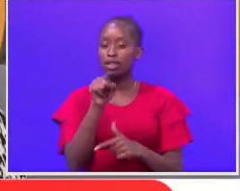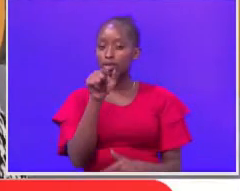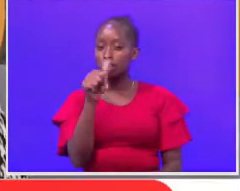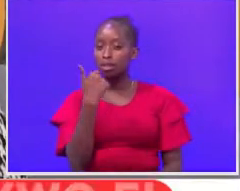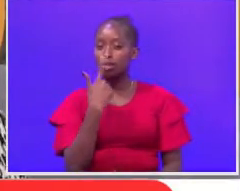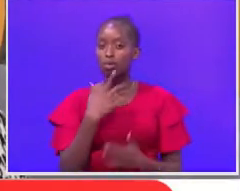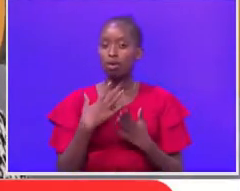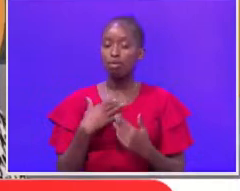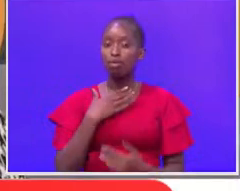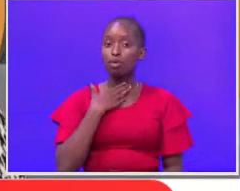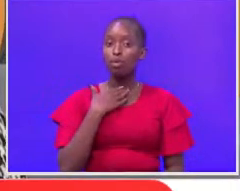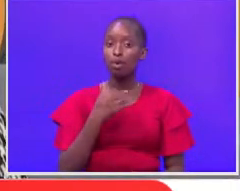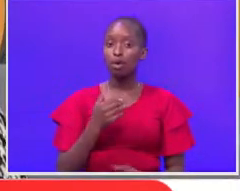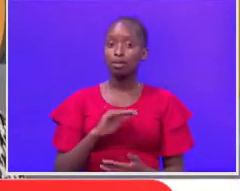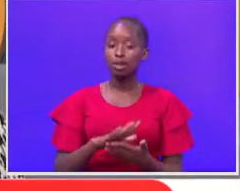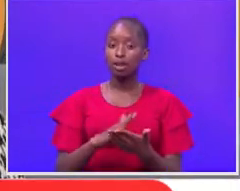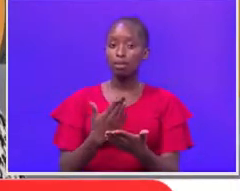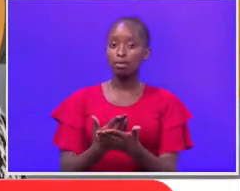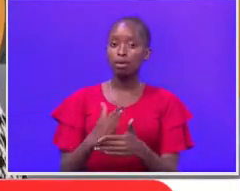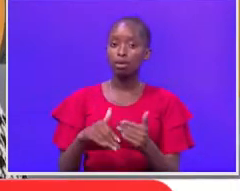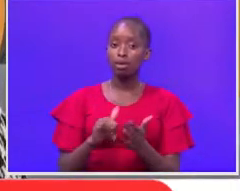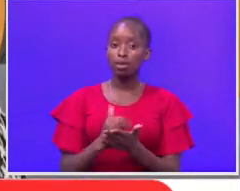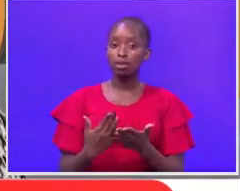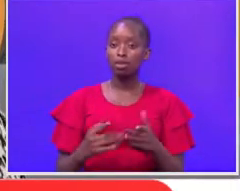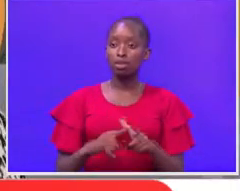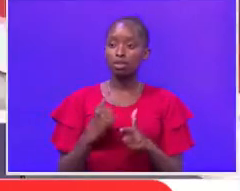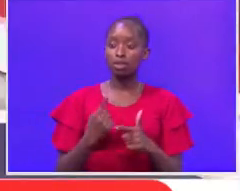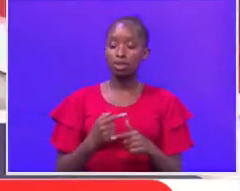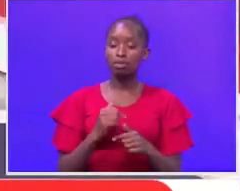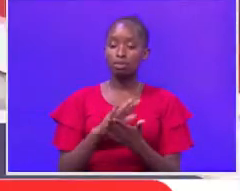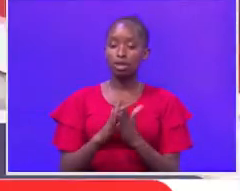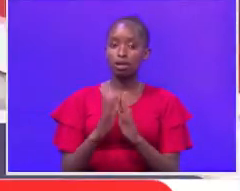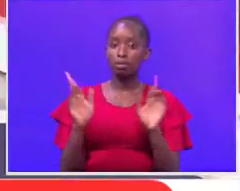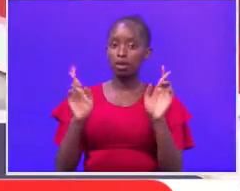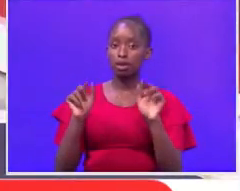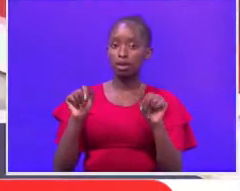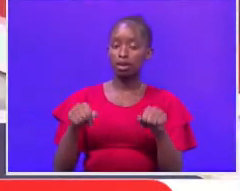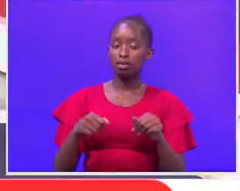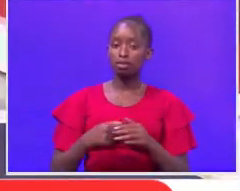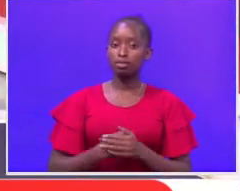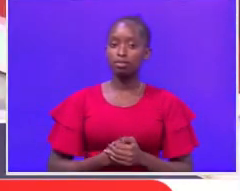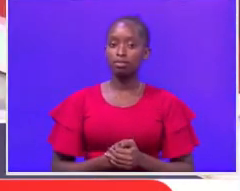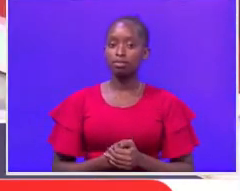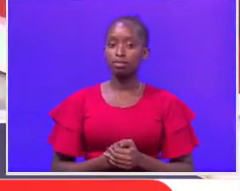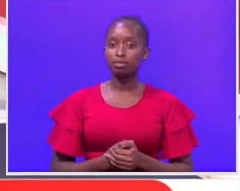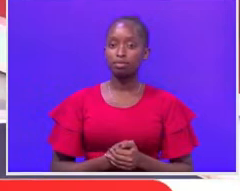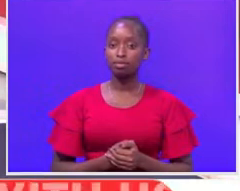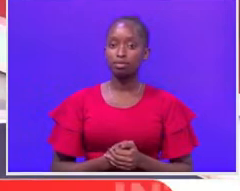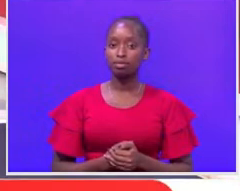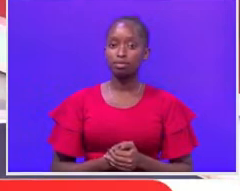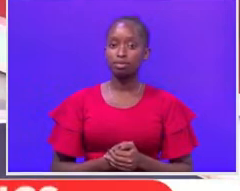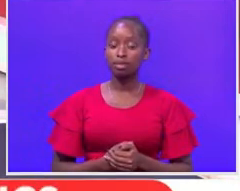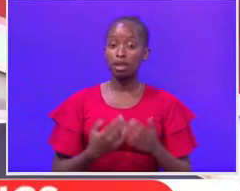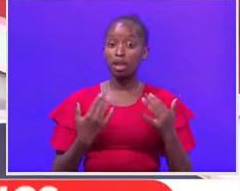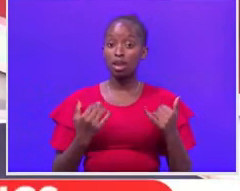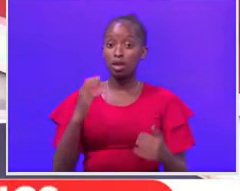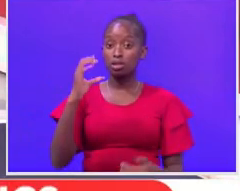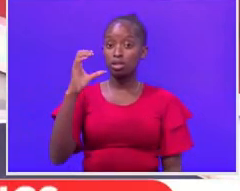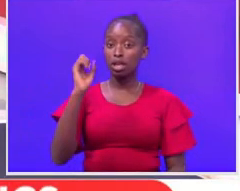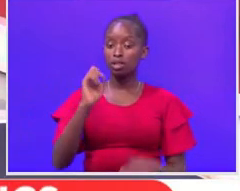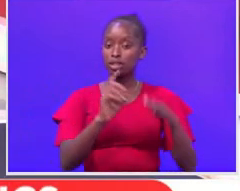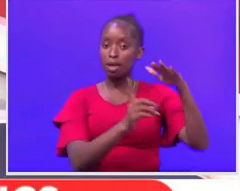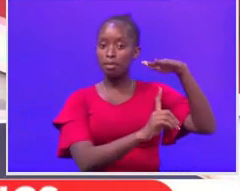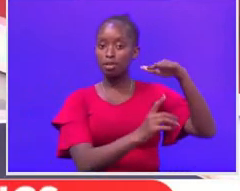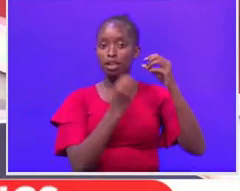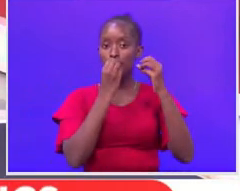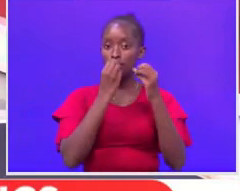to vie for a position to get ready and to buy their nominations. Now, Cabinet Secretary for Ministry of